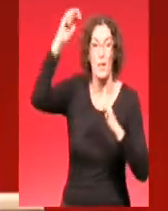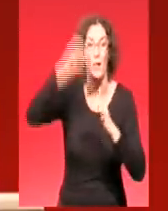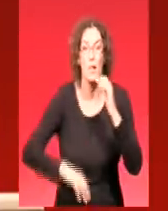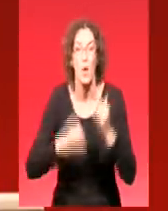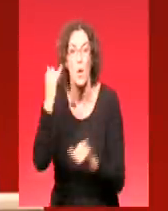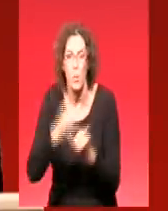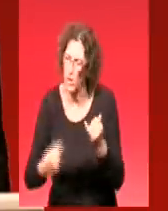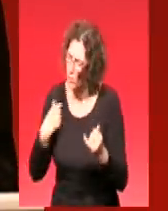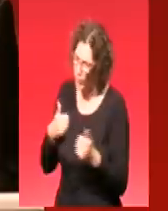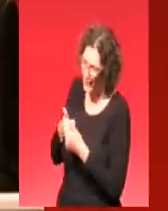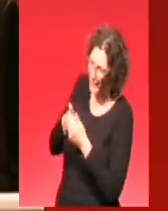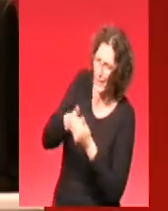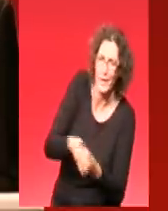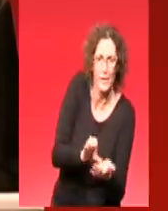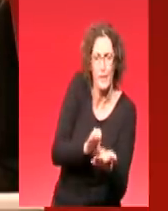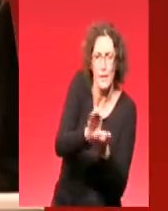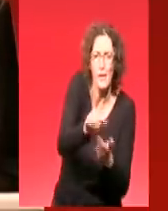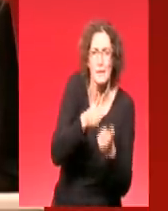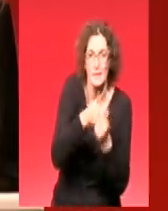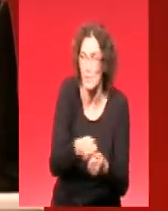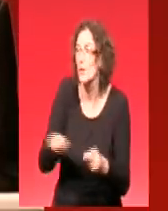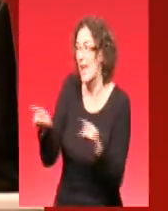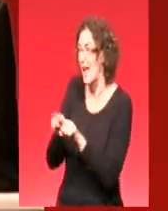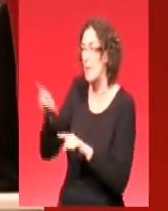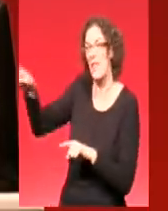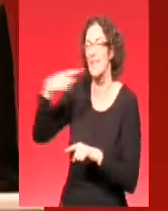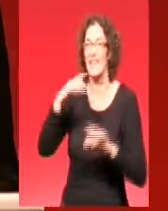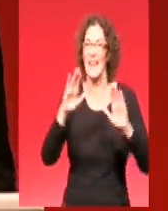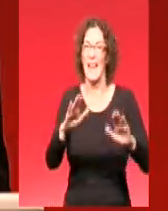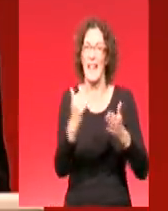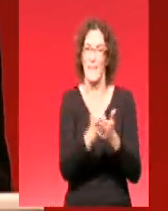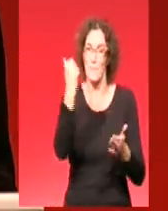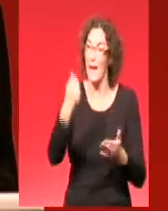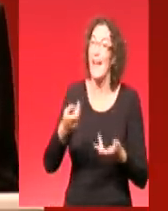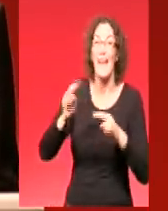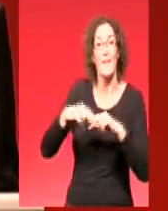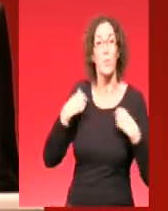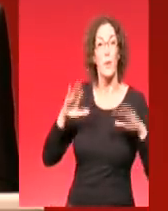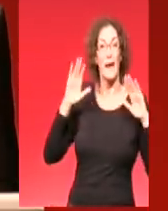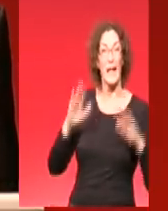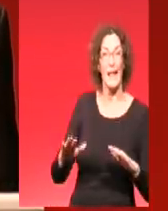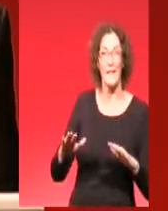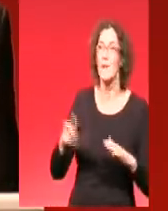businesses who used them, the jobs they supported, the millions who used their services to save on tomorrow.